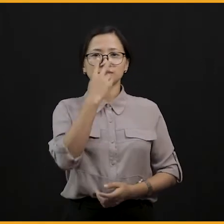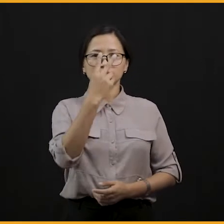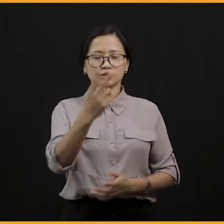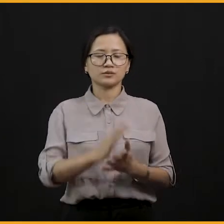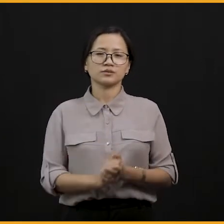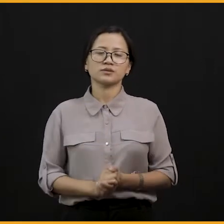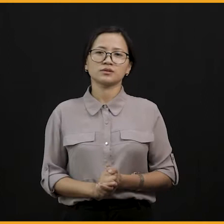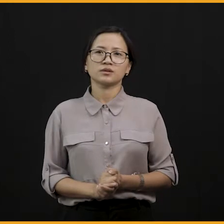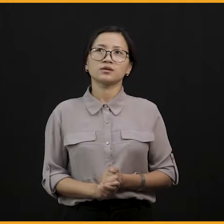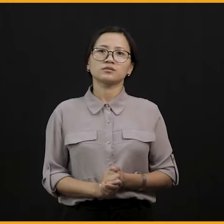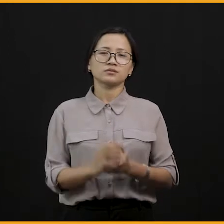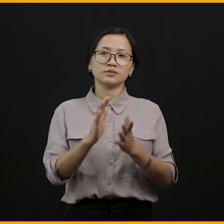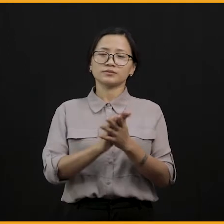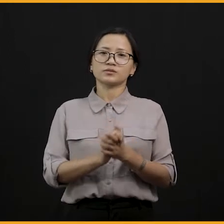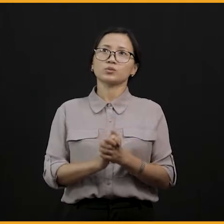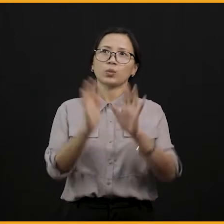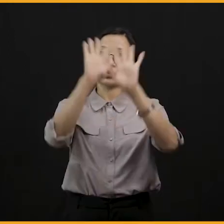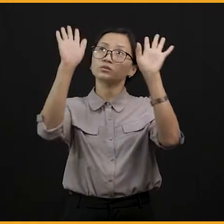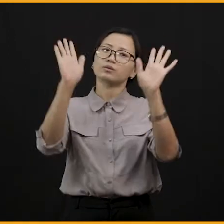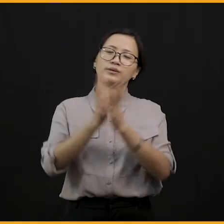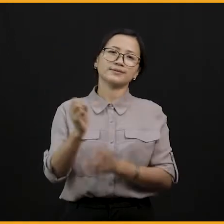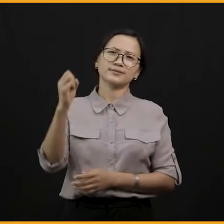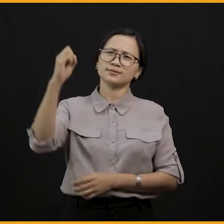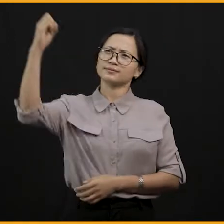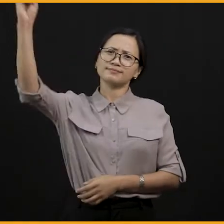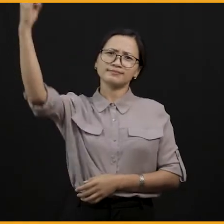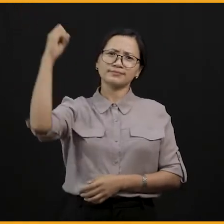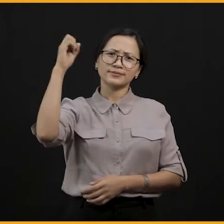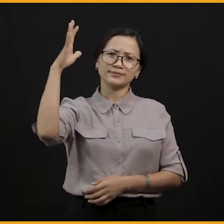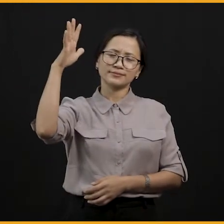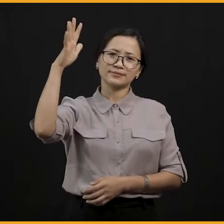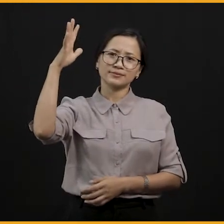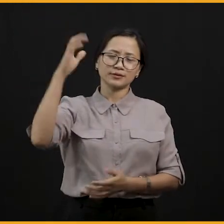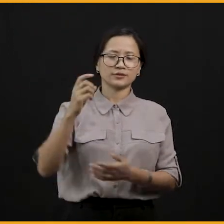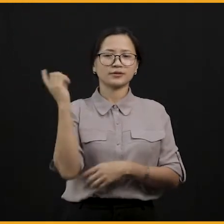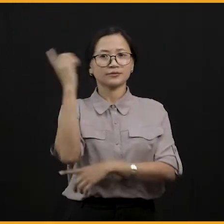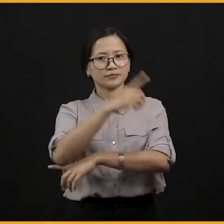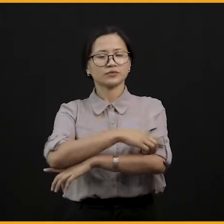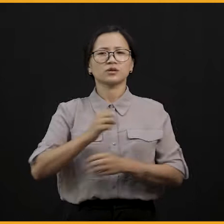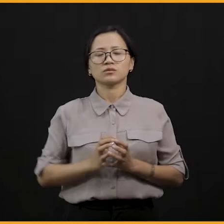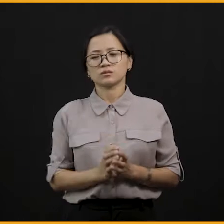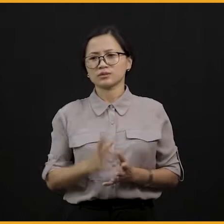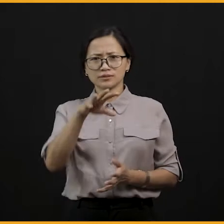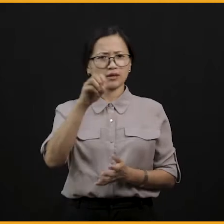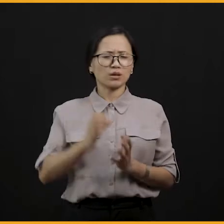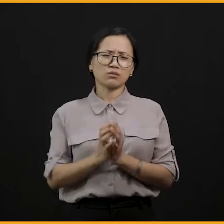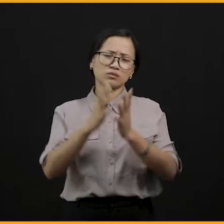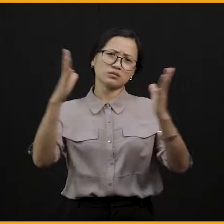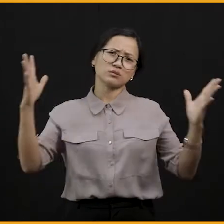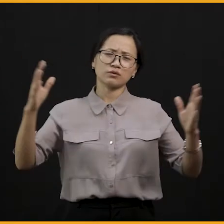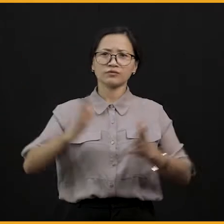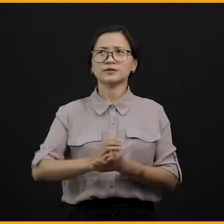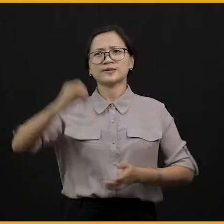see, it's sunny. And you know, in a sunny day, we get a lot of heat from